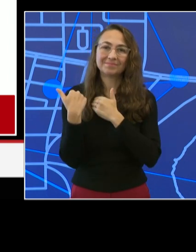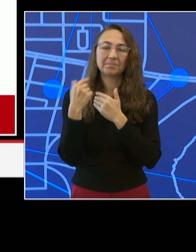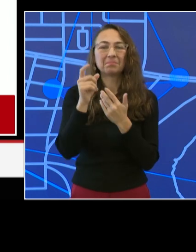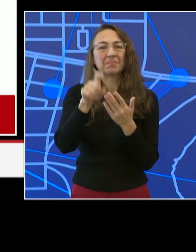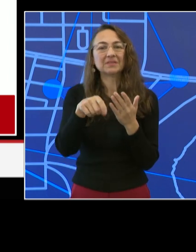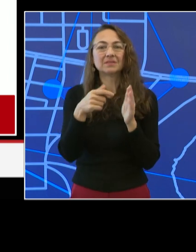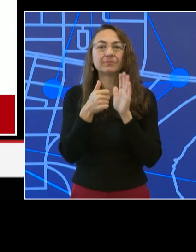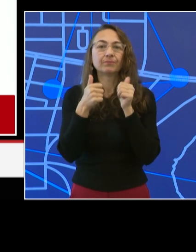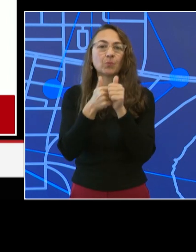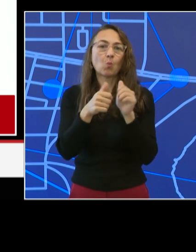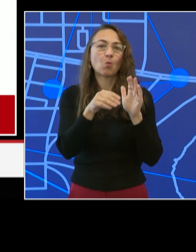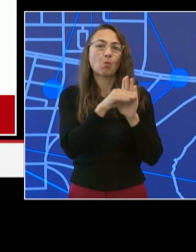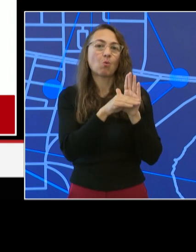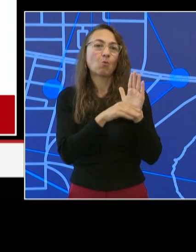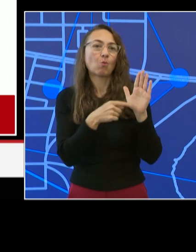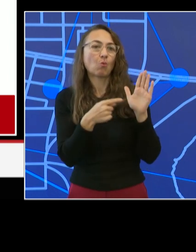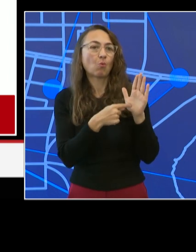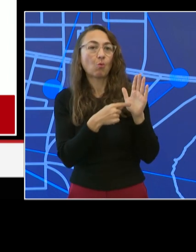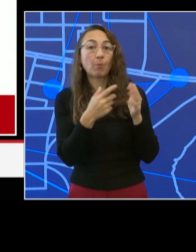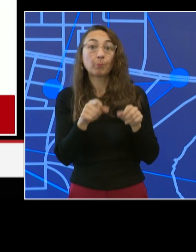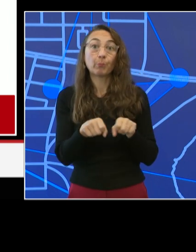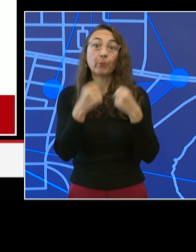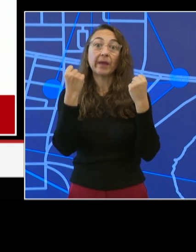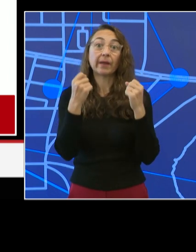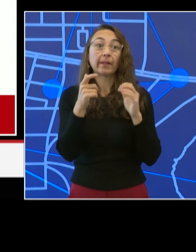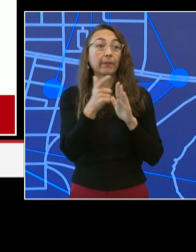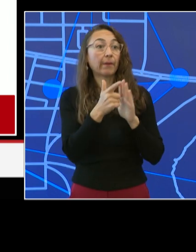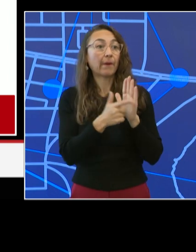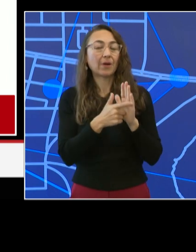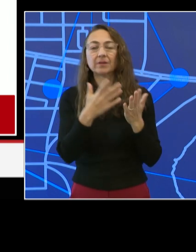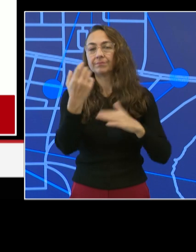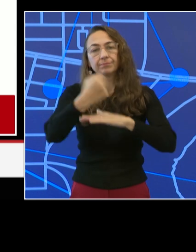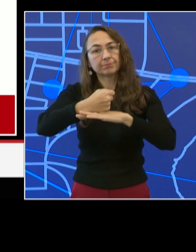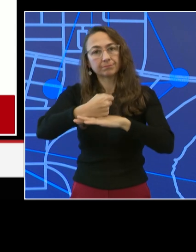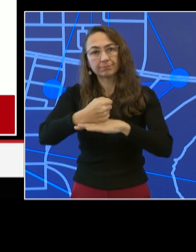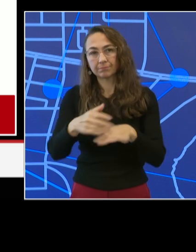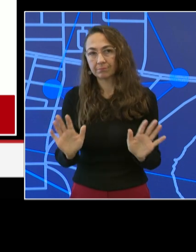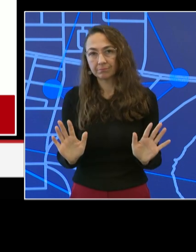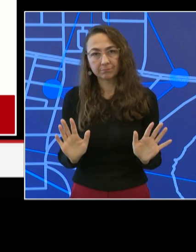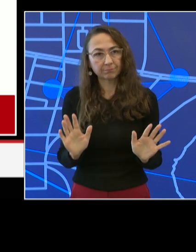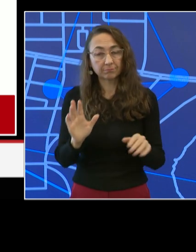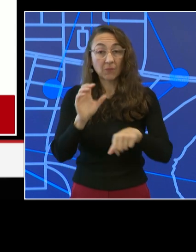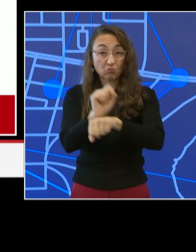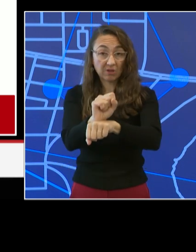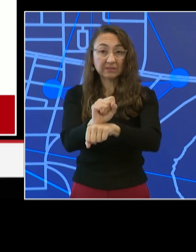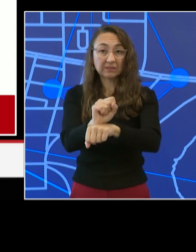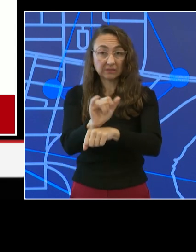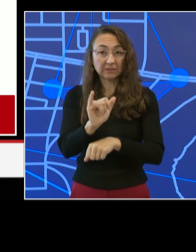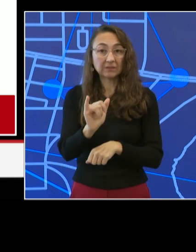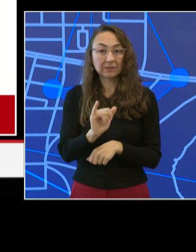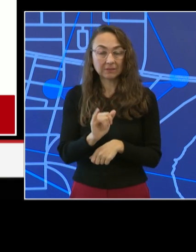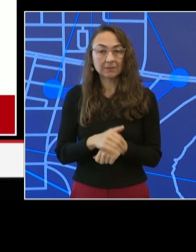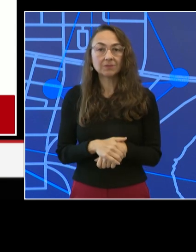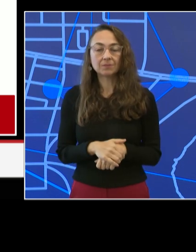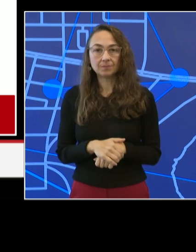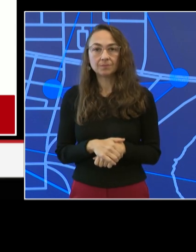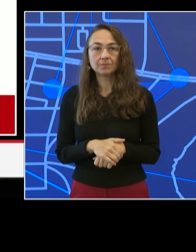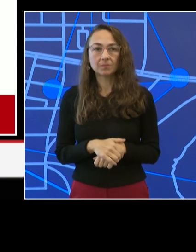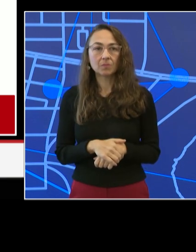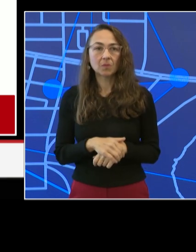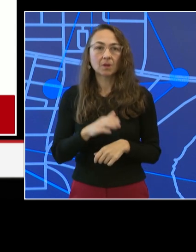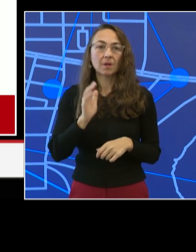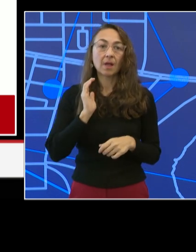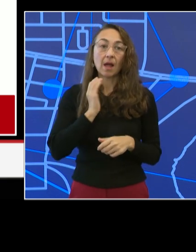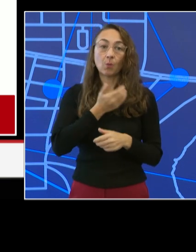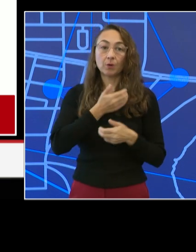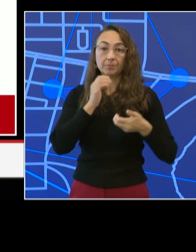shut down, and you could certainly face criminal charges. Our partnership with ABCA remains strong, and our investigators are going to